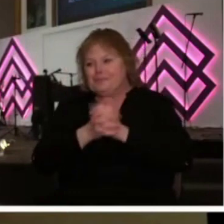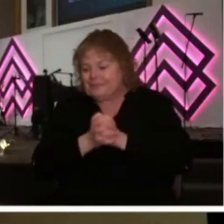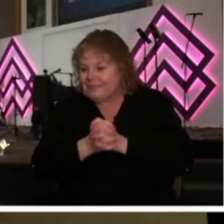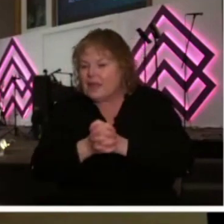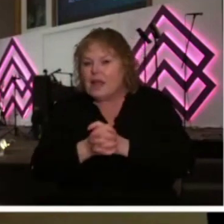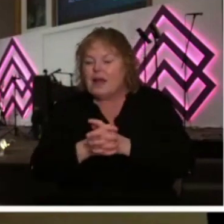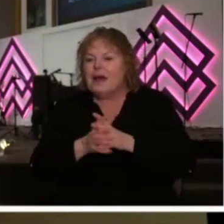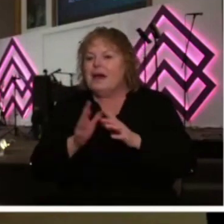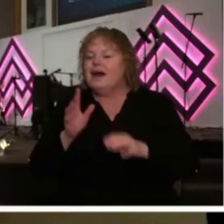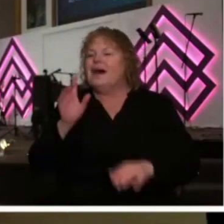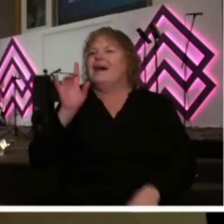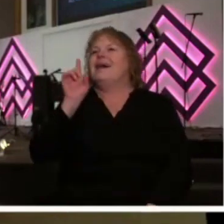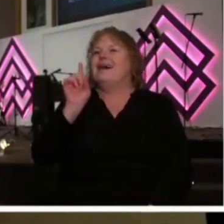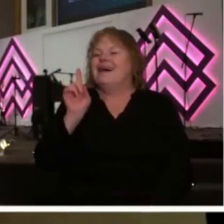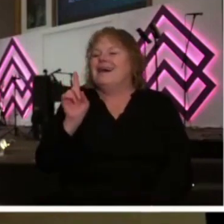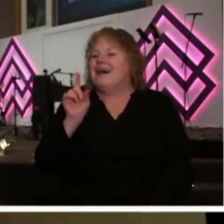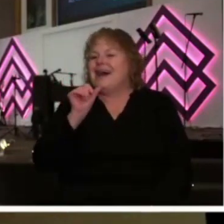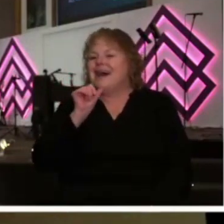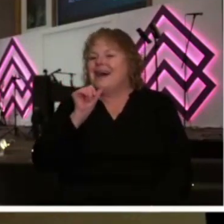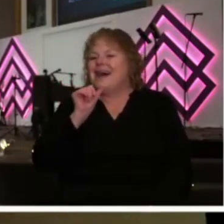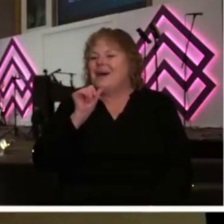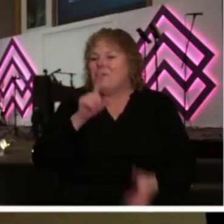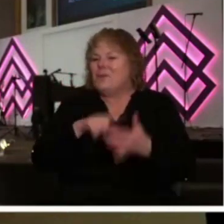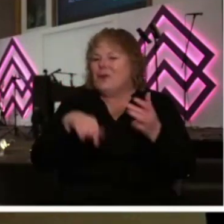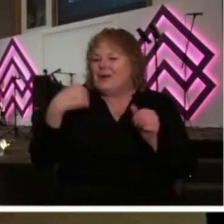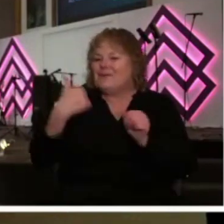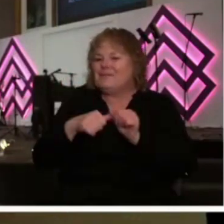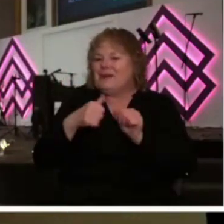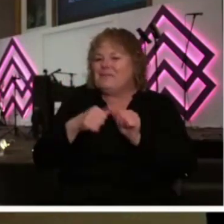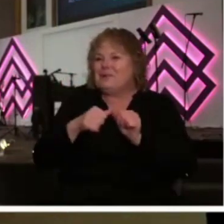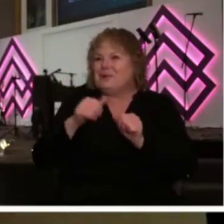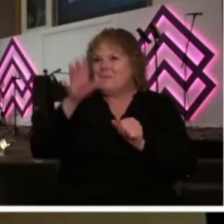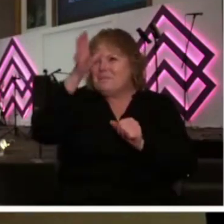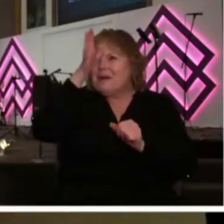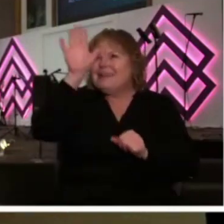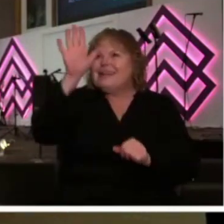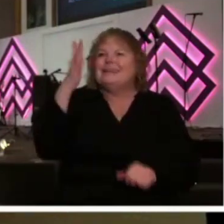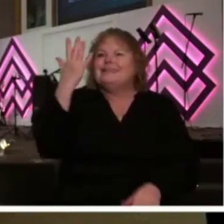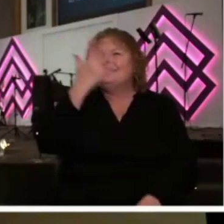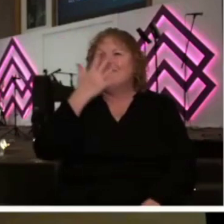What I will never forget is the look on my dad's face